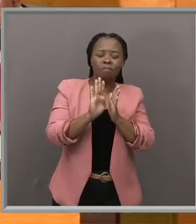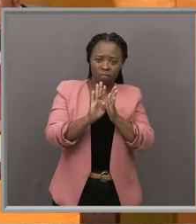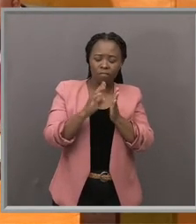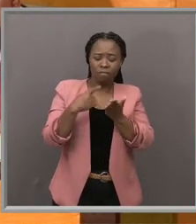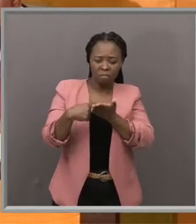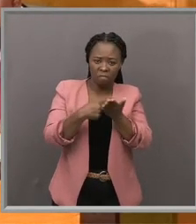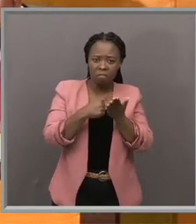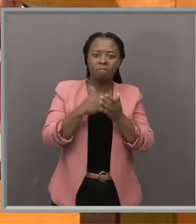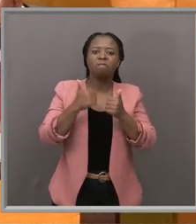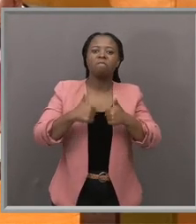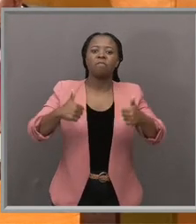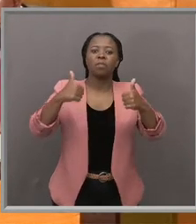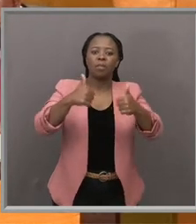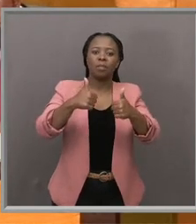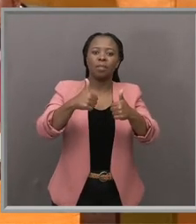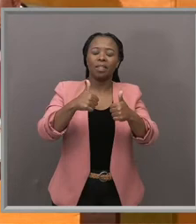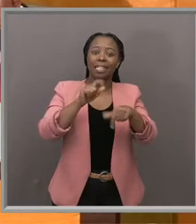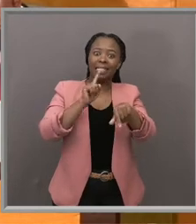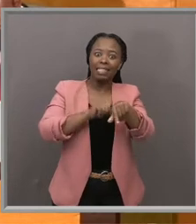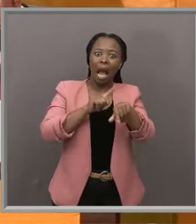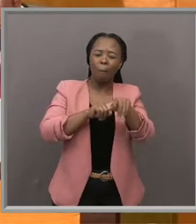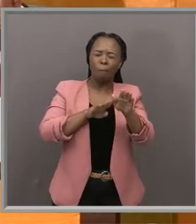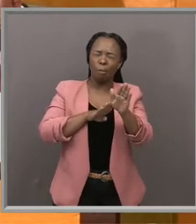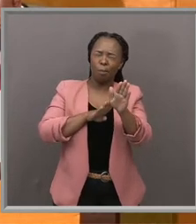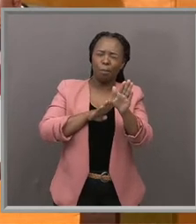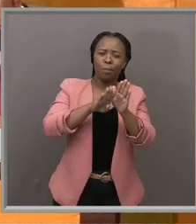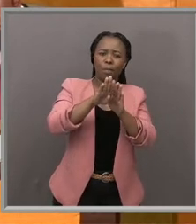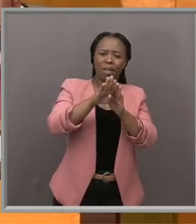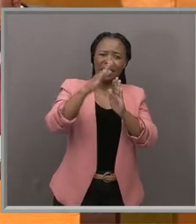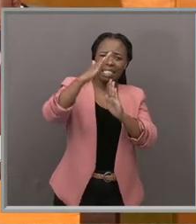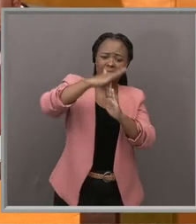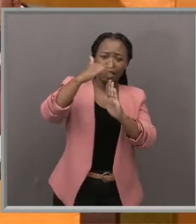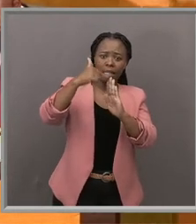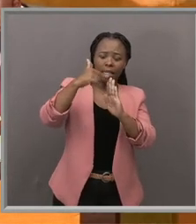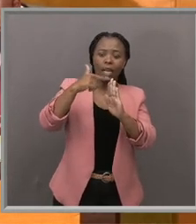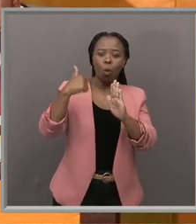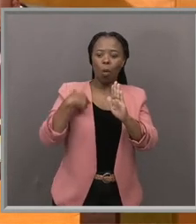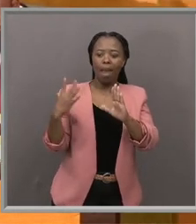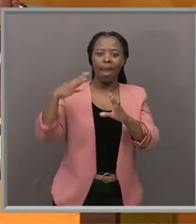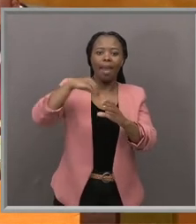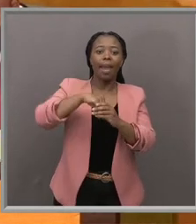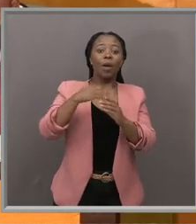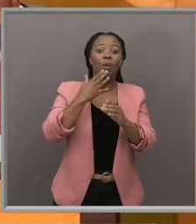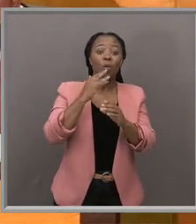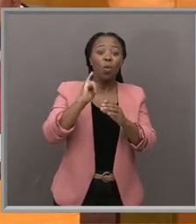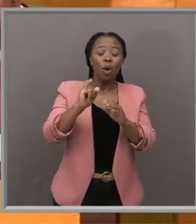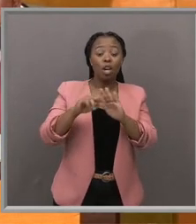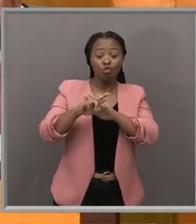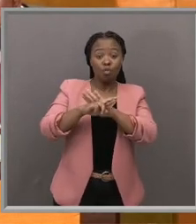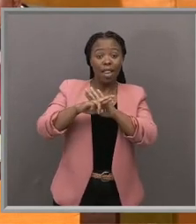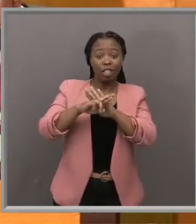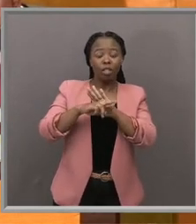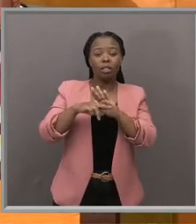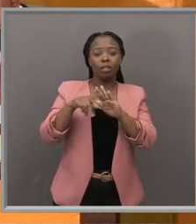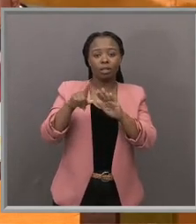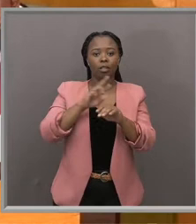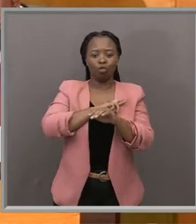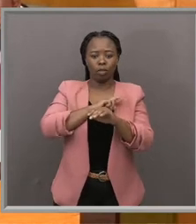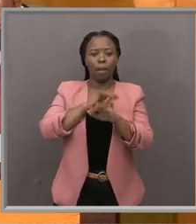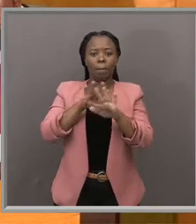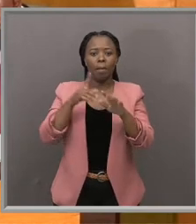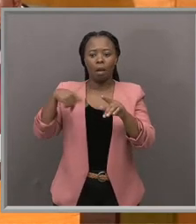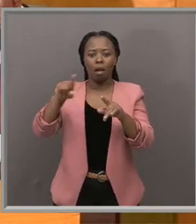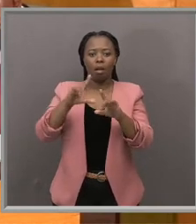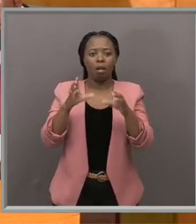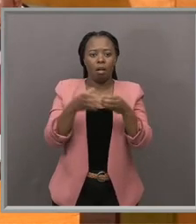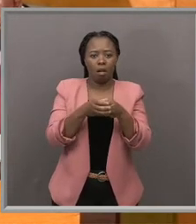and at the peak of the problem, also engaging with the religious sector about the impact of the pandemic on them, because many